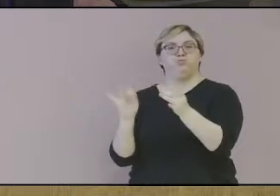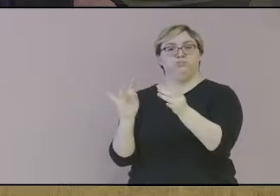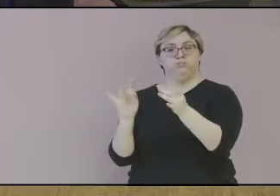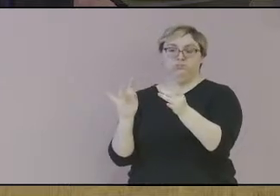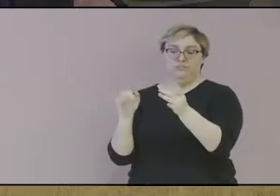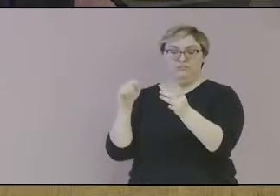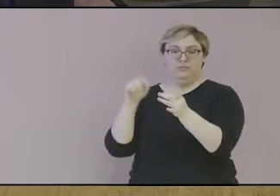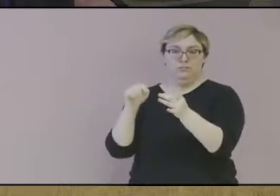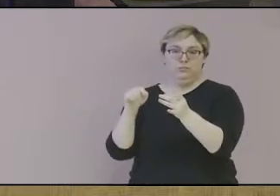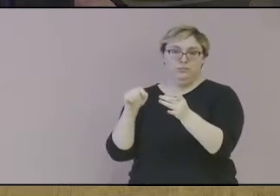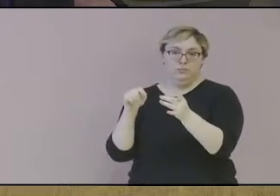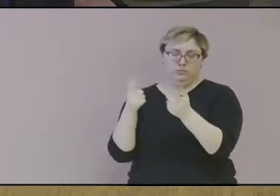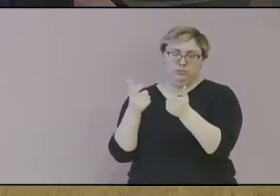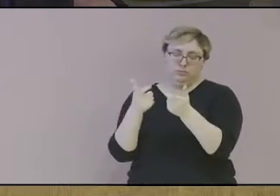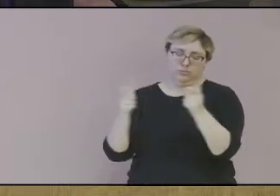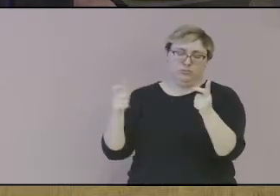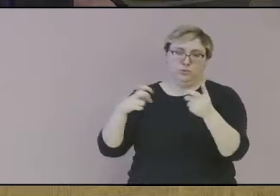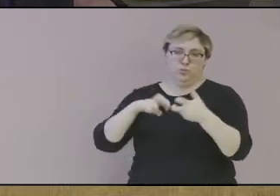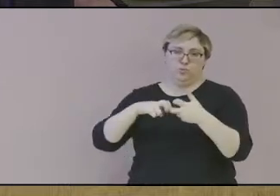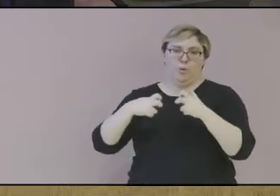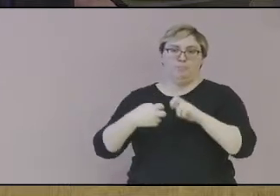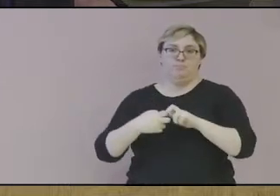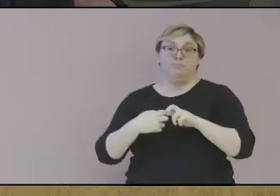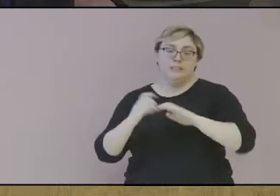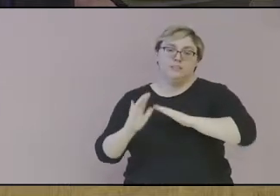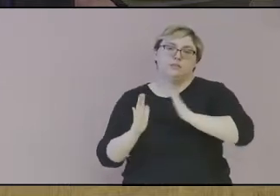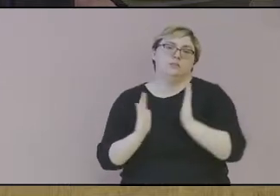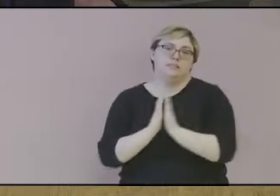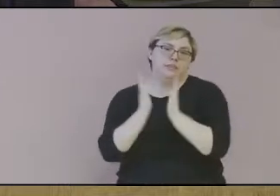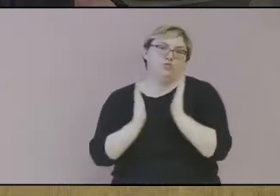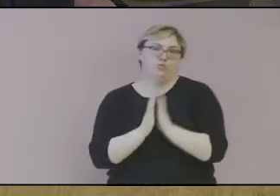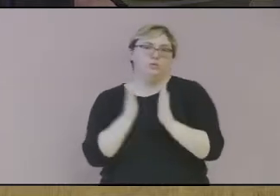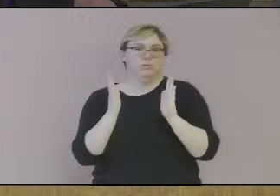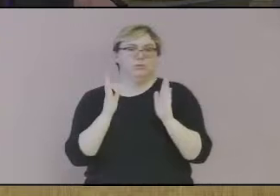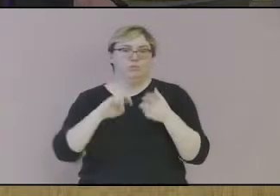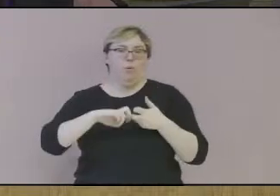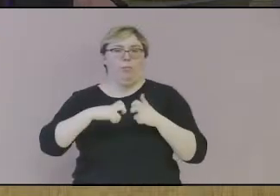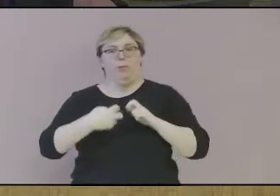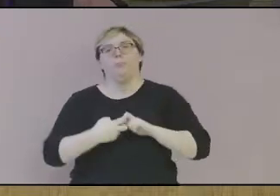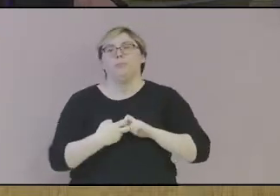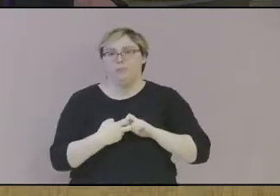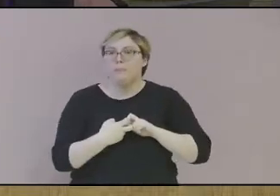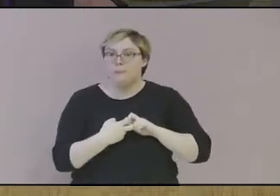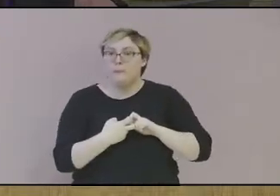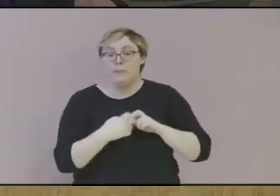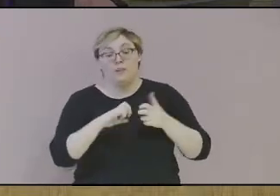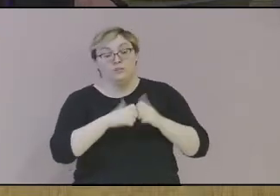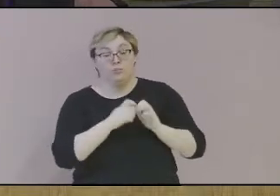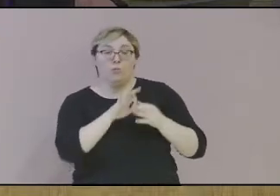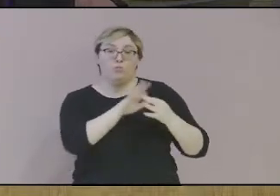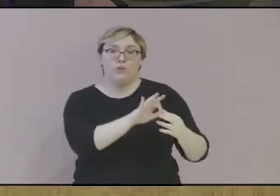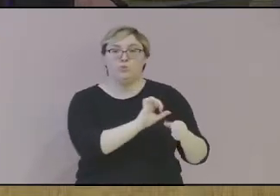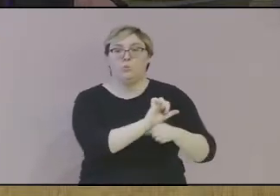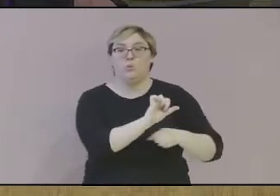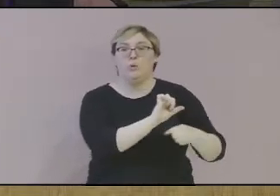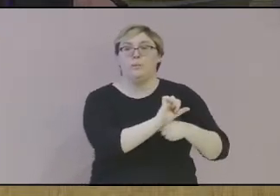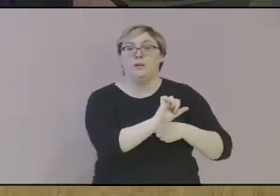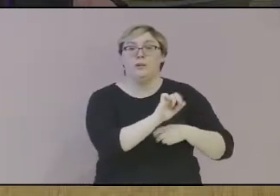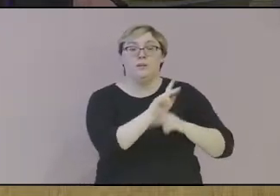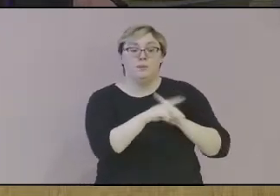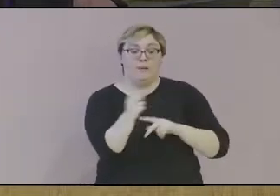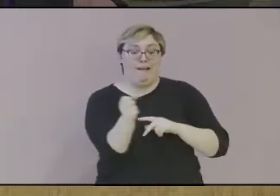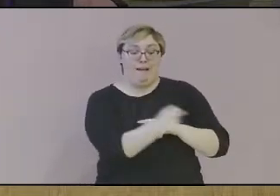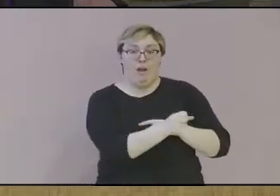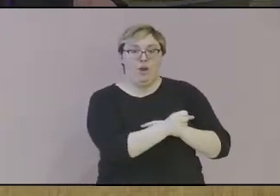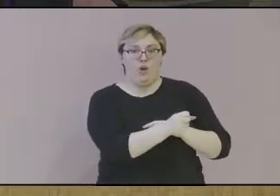problem. It's a problem for employment. It's a problem for people not asking for accommodations that they deserve because they're afraid that they